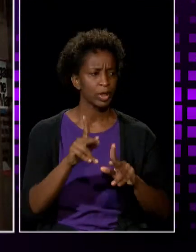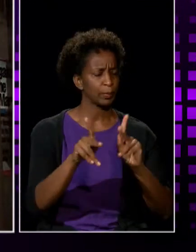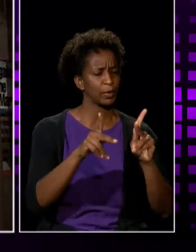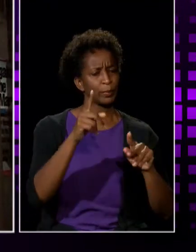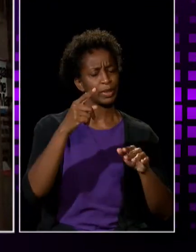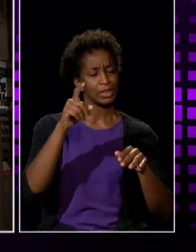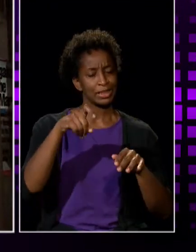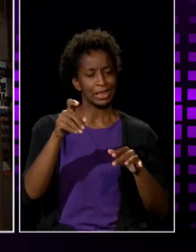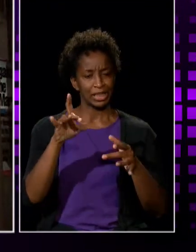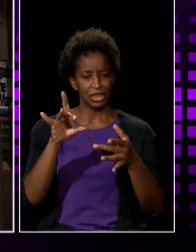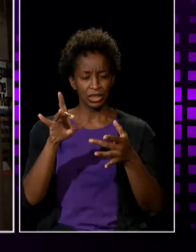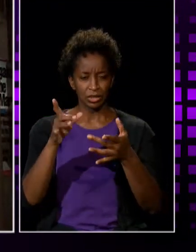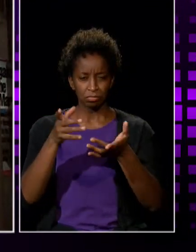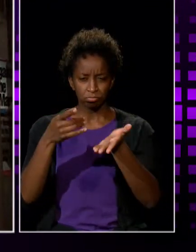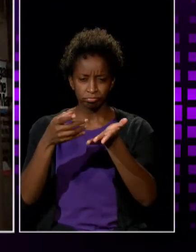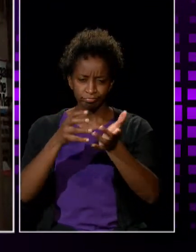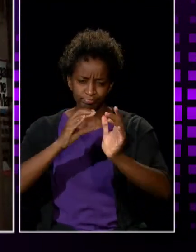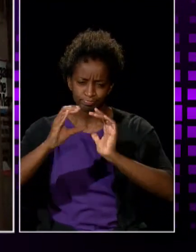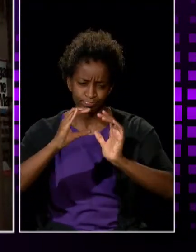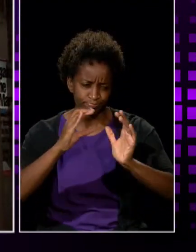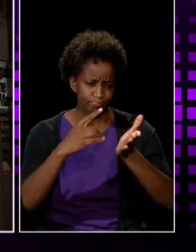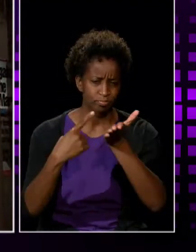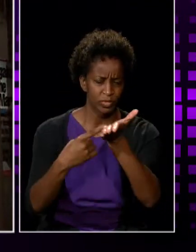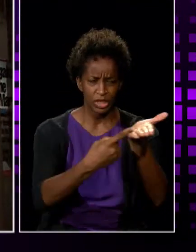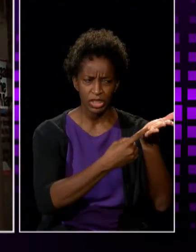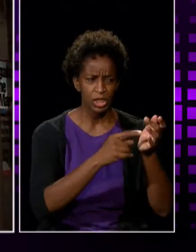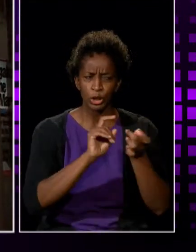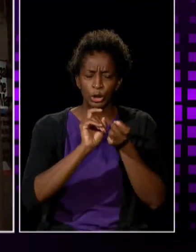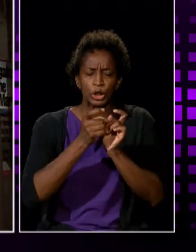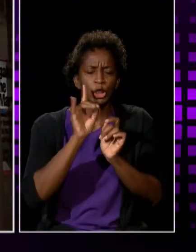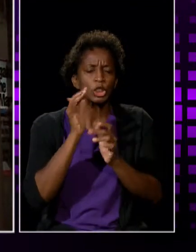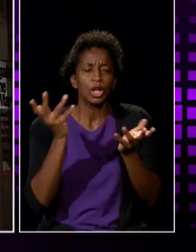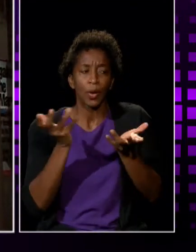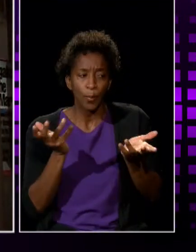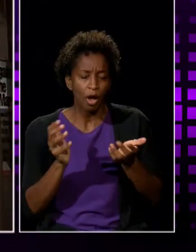society, particularly our young people, and particularly